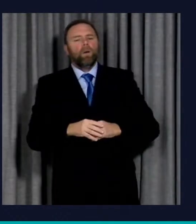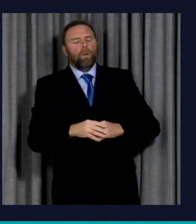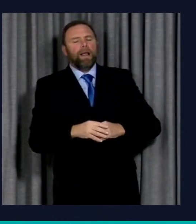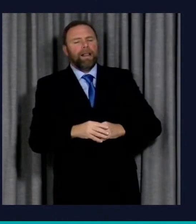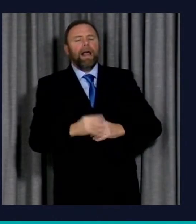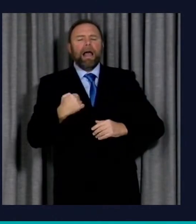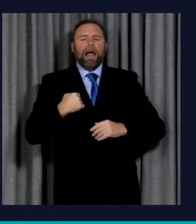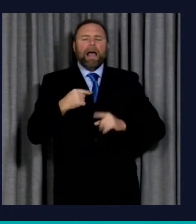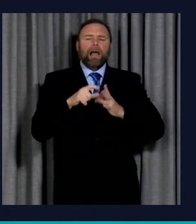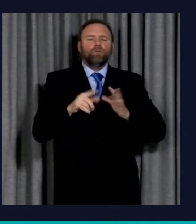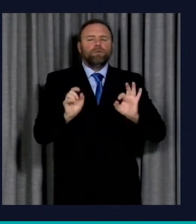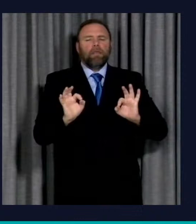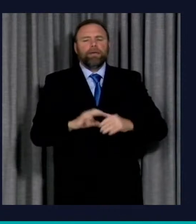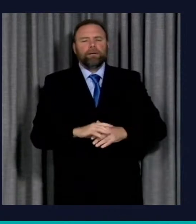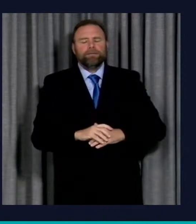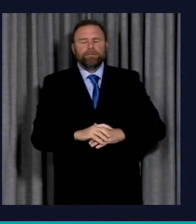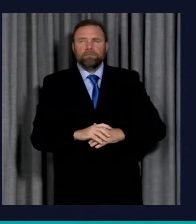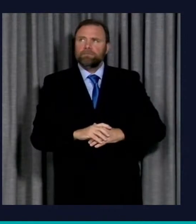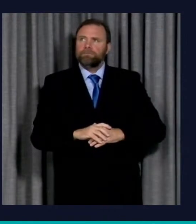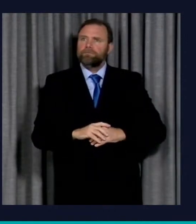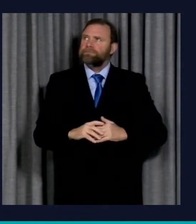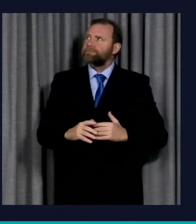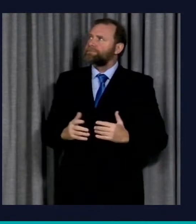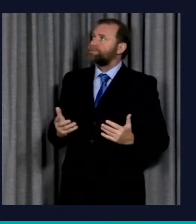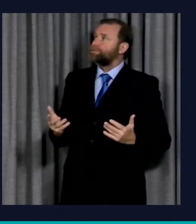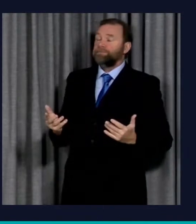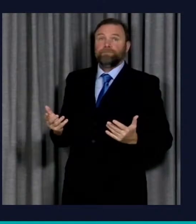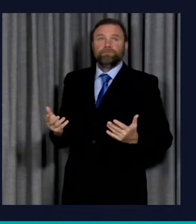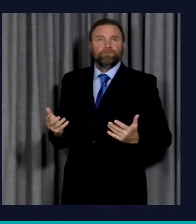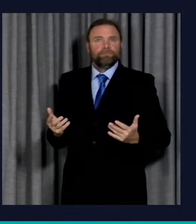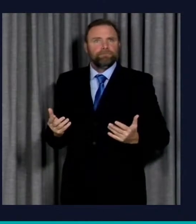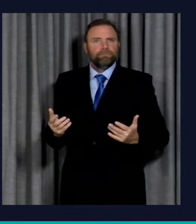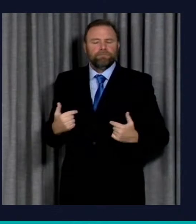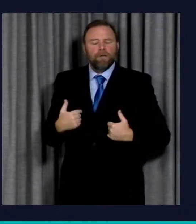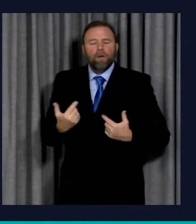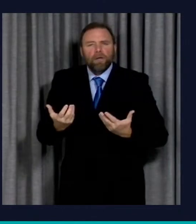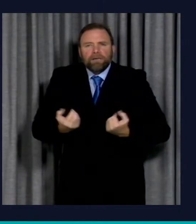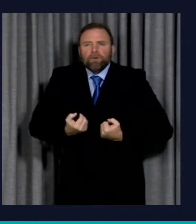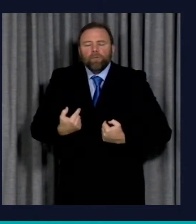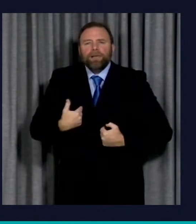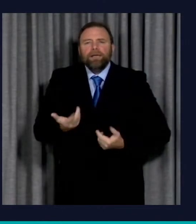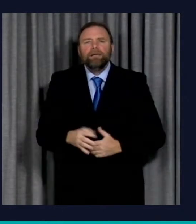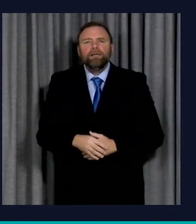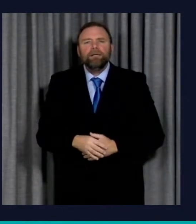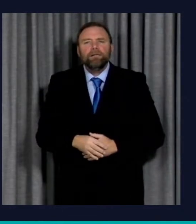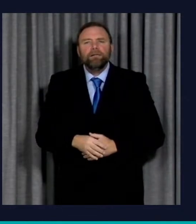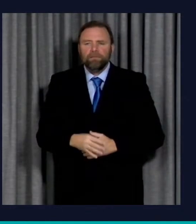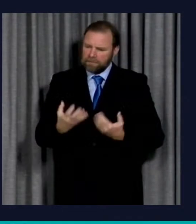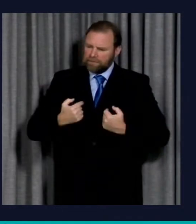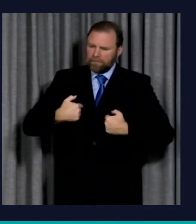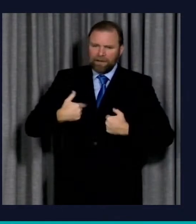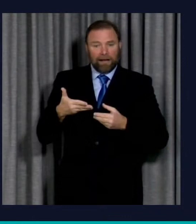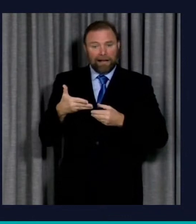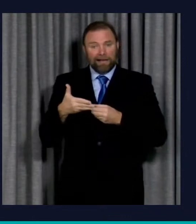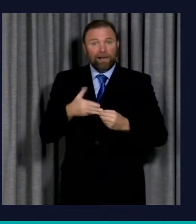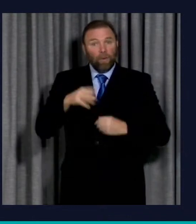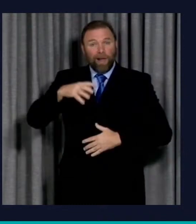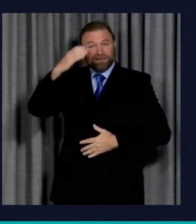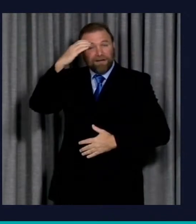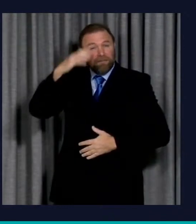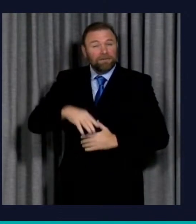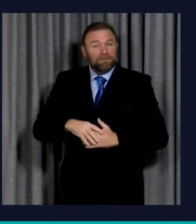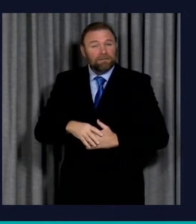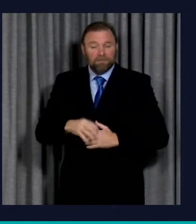was doing nothing. Well, that would not be acceptable to me, leading the Welsh Government, when we see